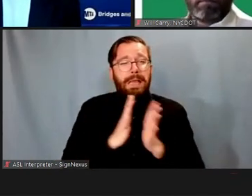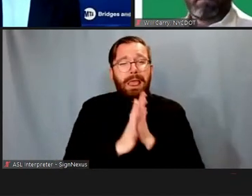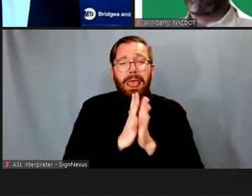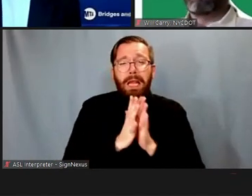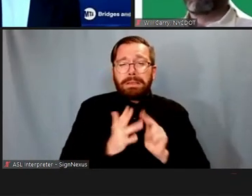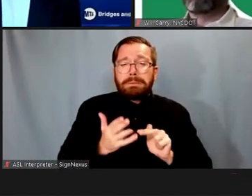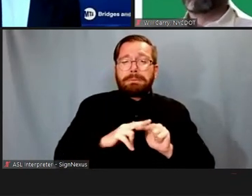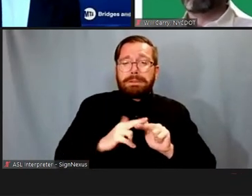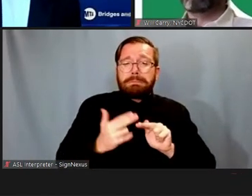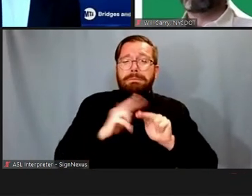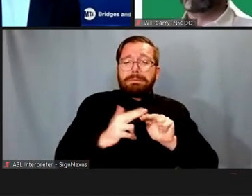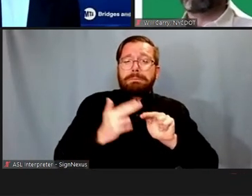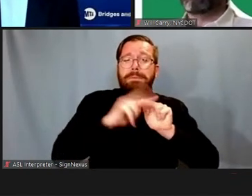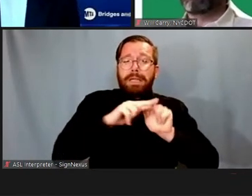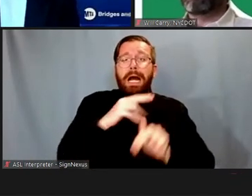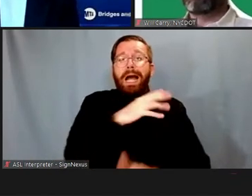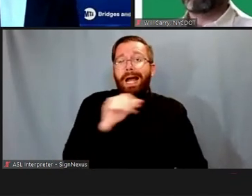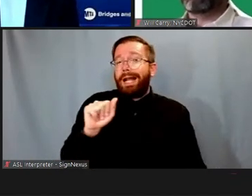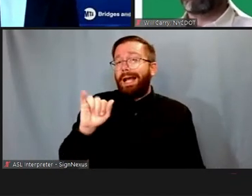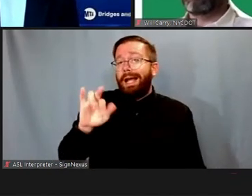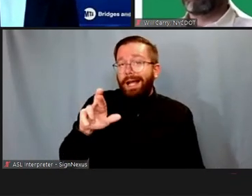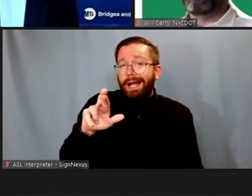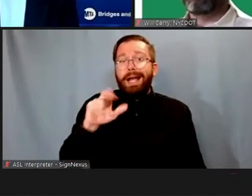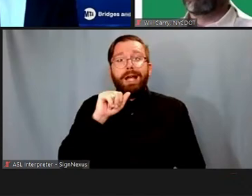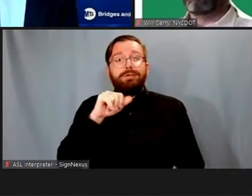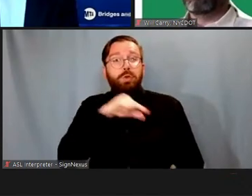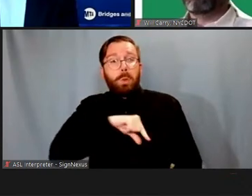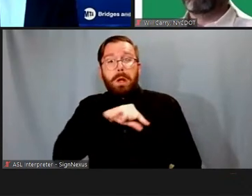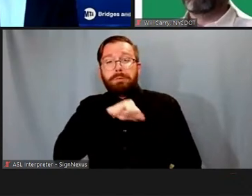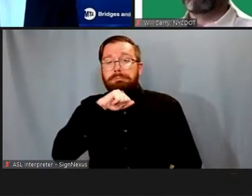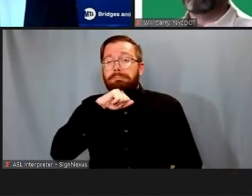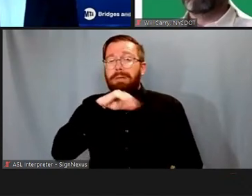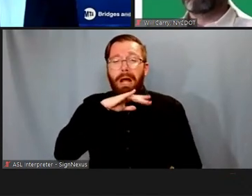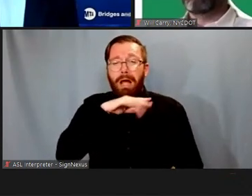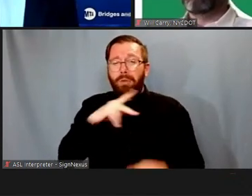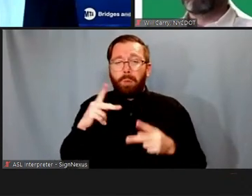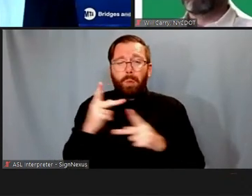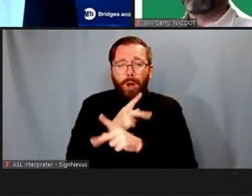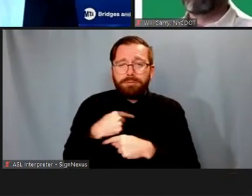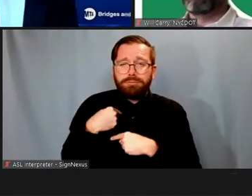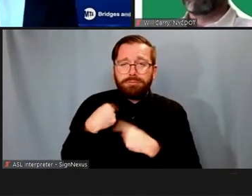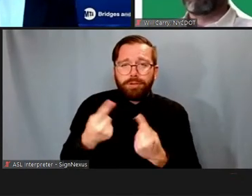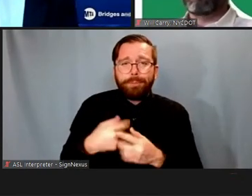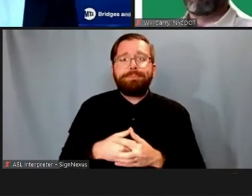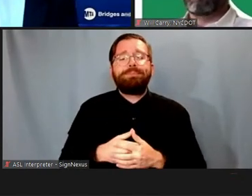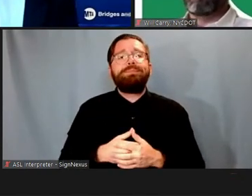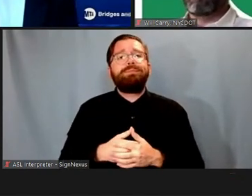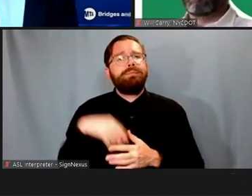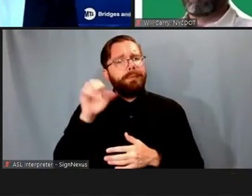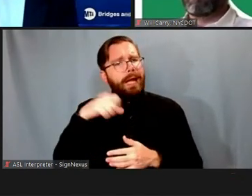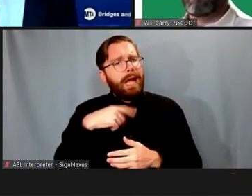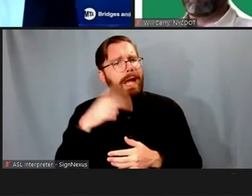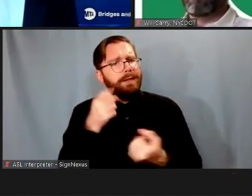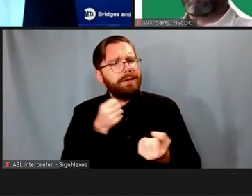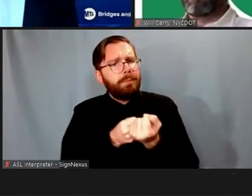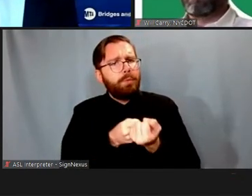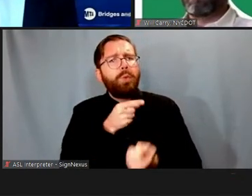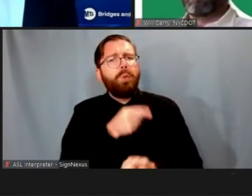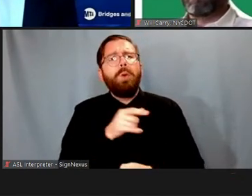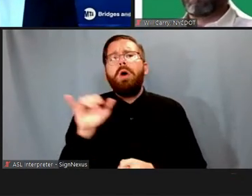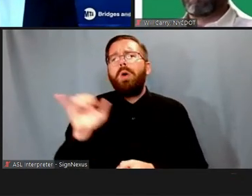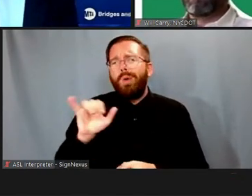quality so i understand the need for some sort of a program however i second everything assemblyman waller has already